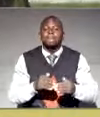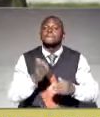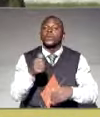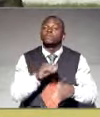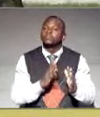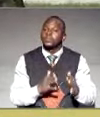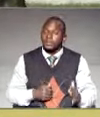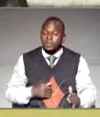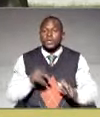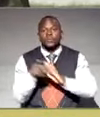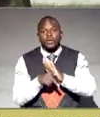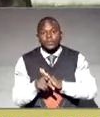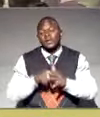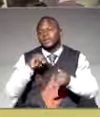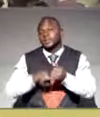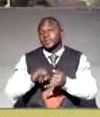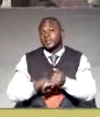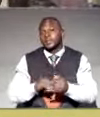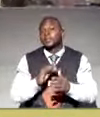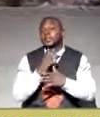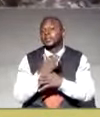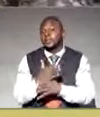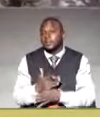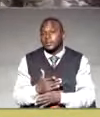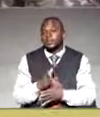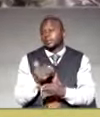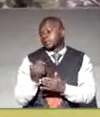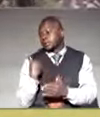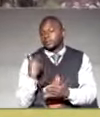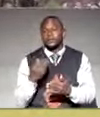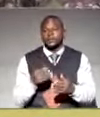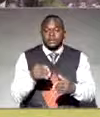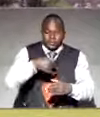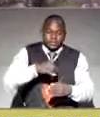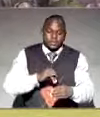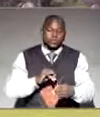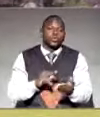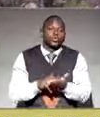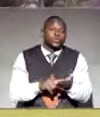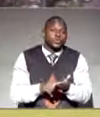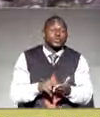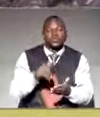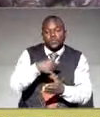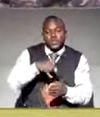effectively engaged in primary, secondary and industrial production, initially for internal consumption within the sector and later for commercial